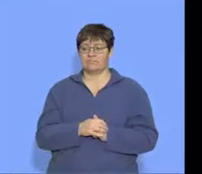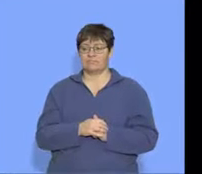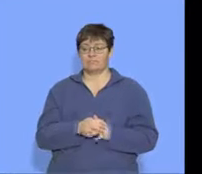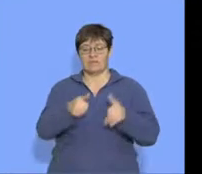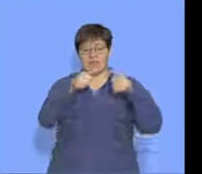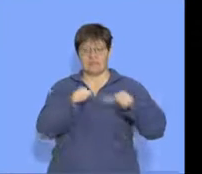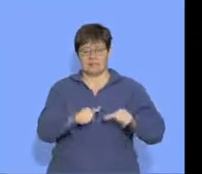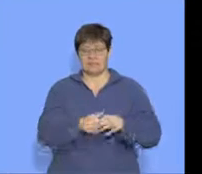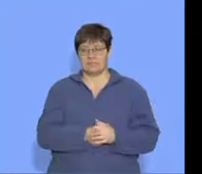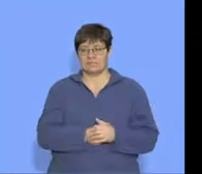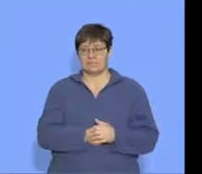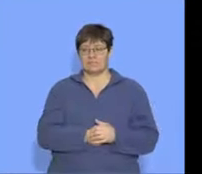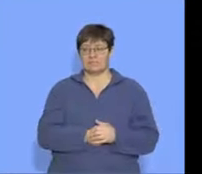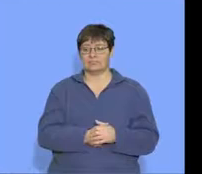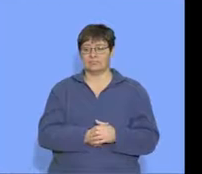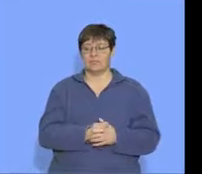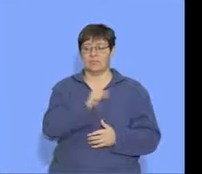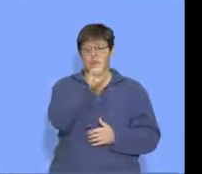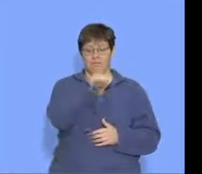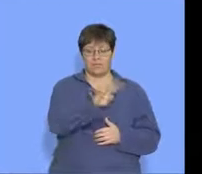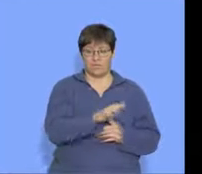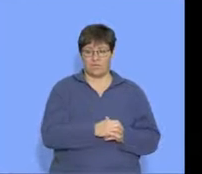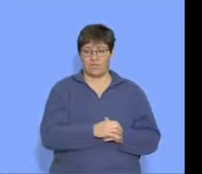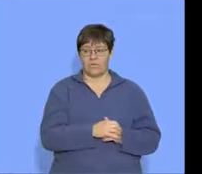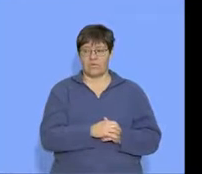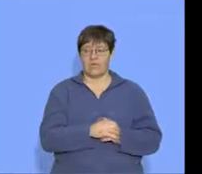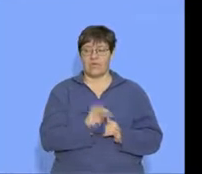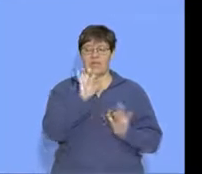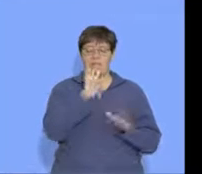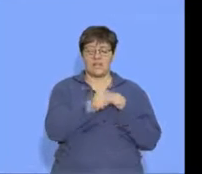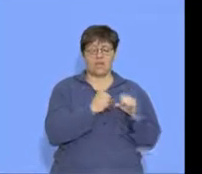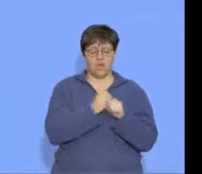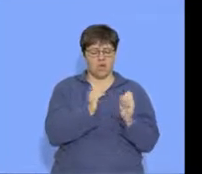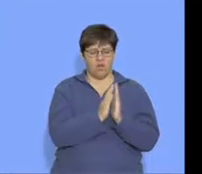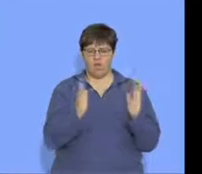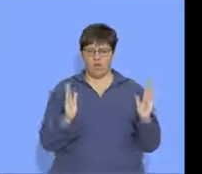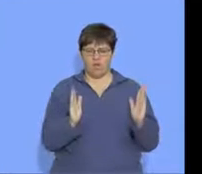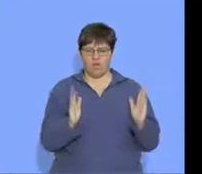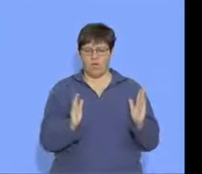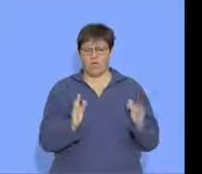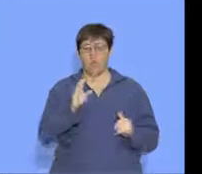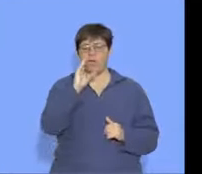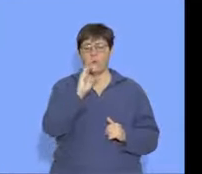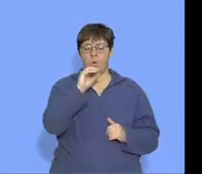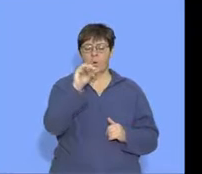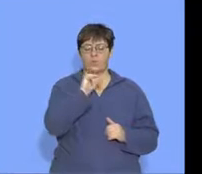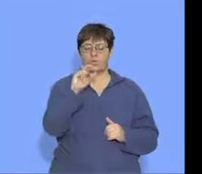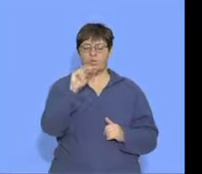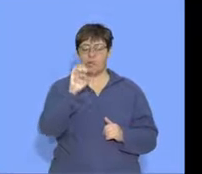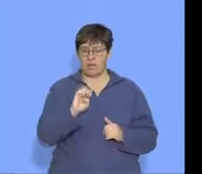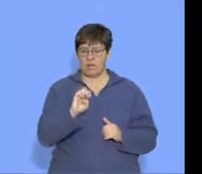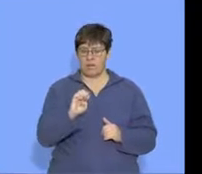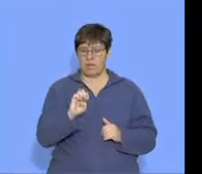question. 1.4. In which 10-year period was the ozone depletion